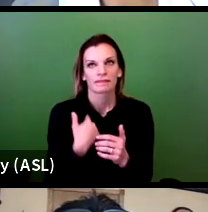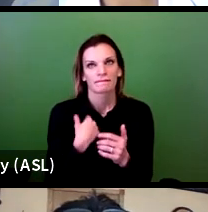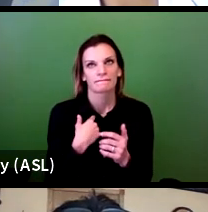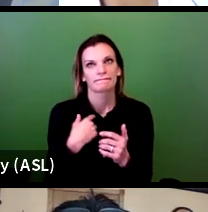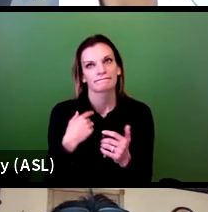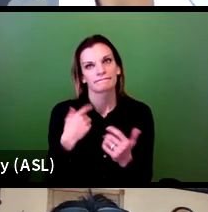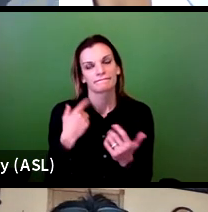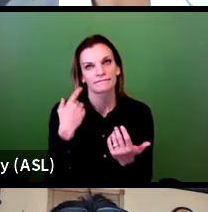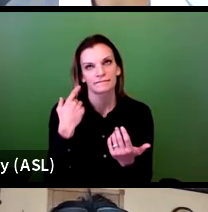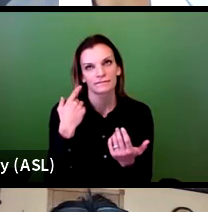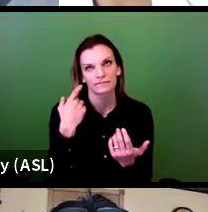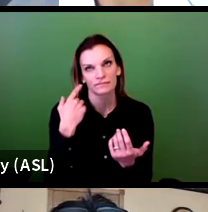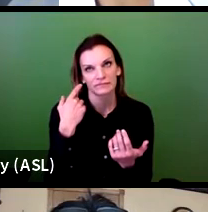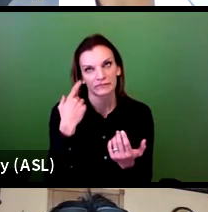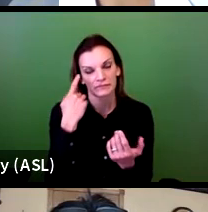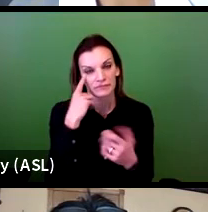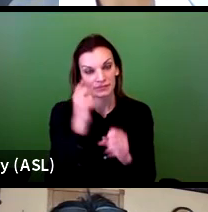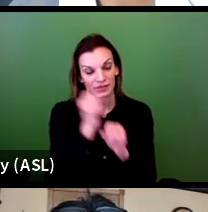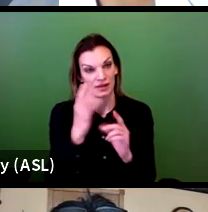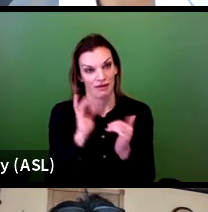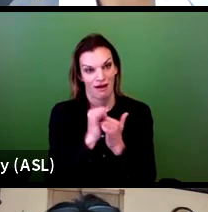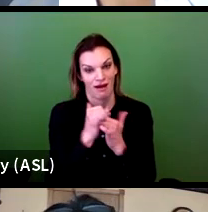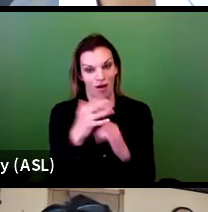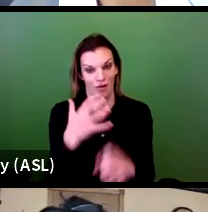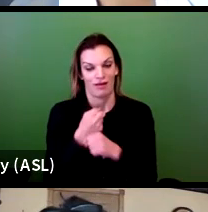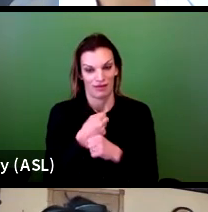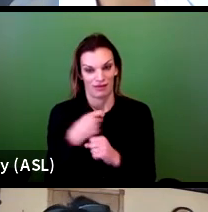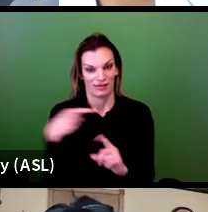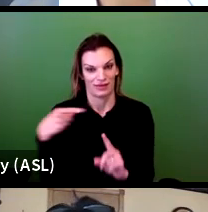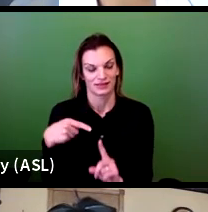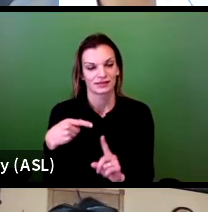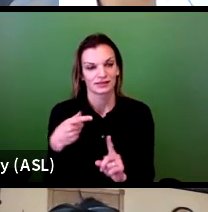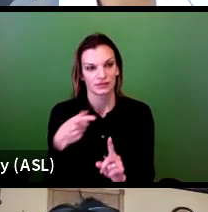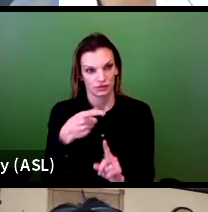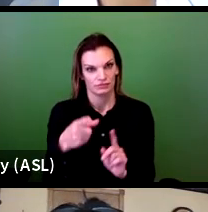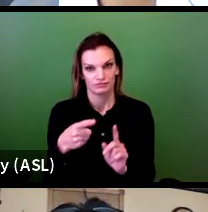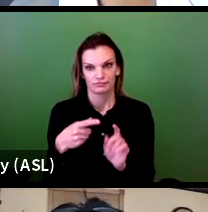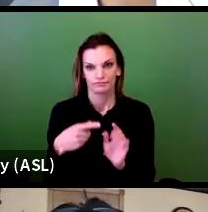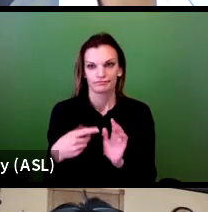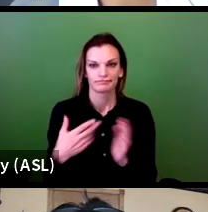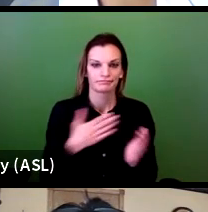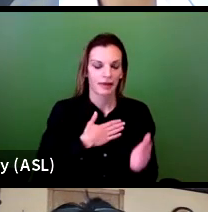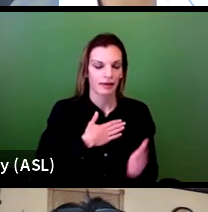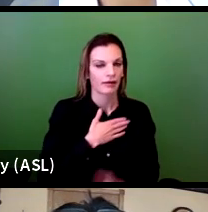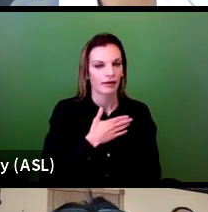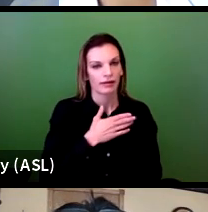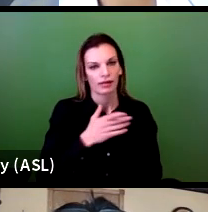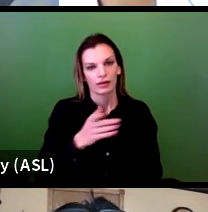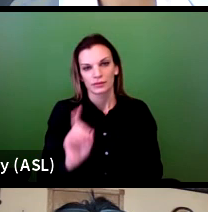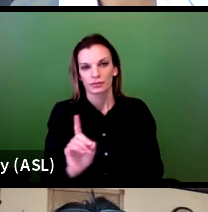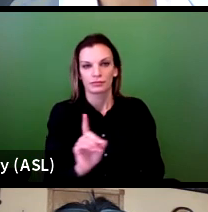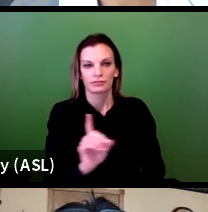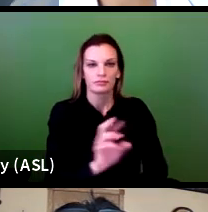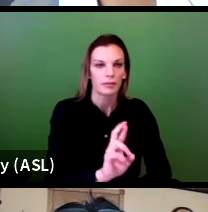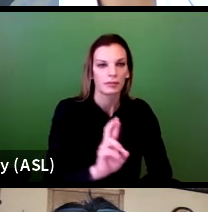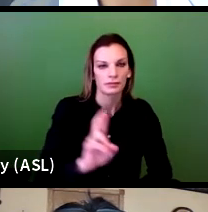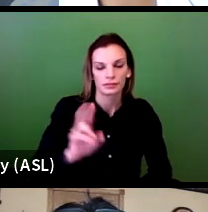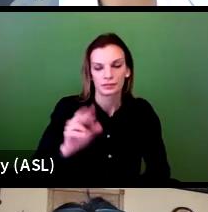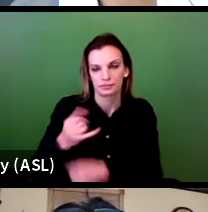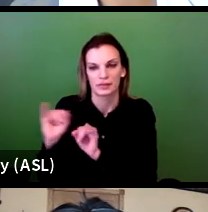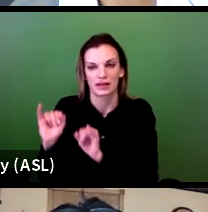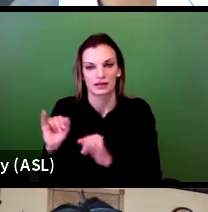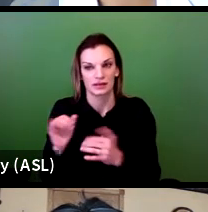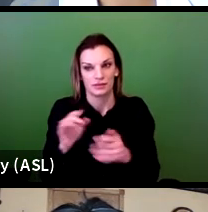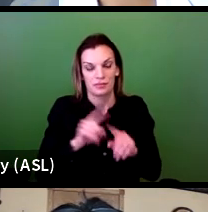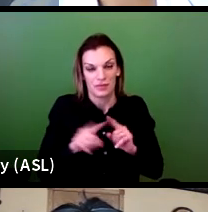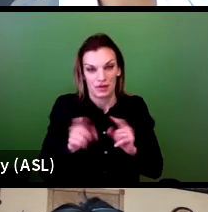came about is that whether you identify as a Republican, a Democrat, or an independent, everybody's on the